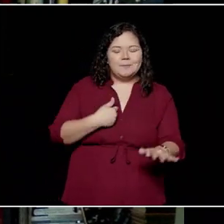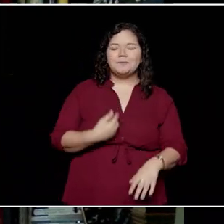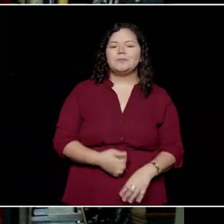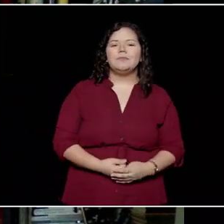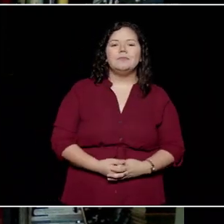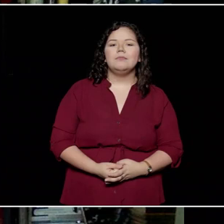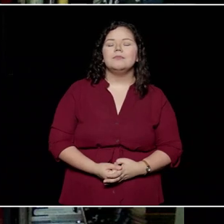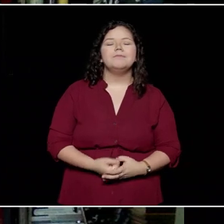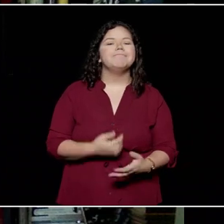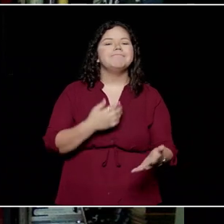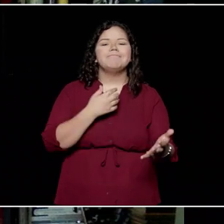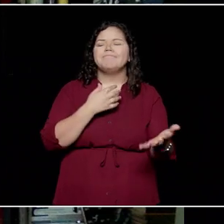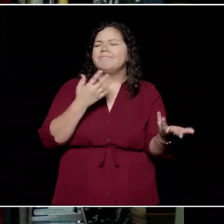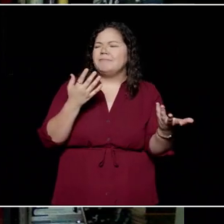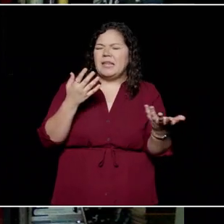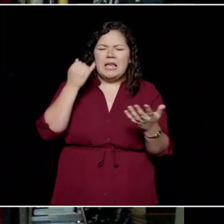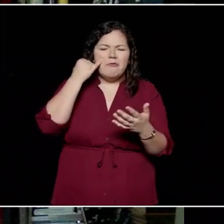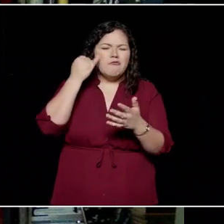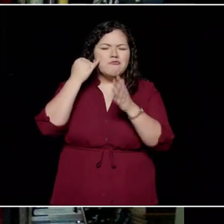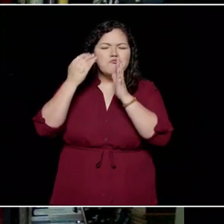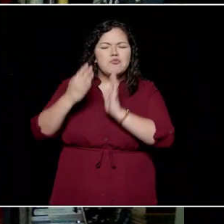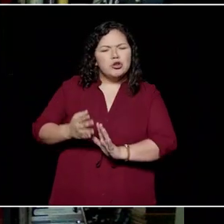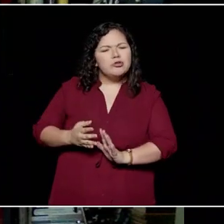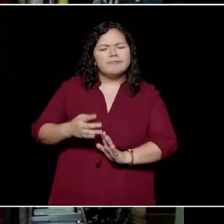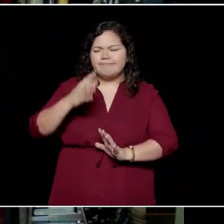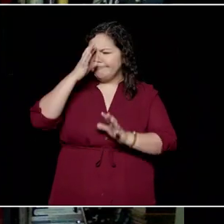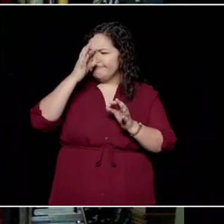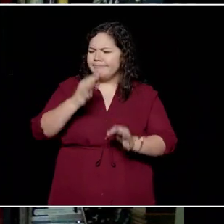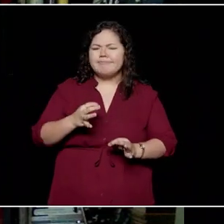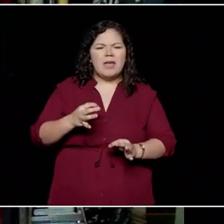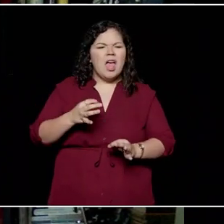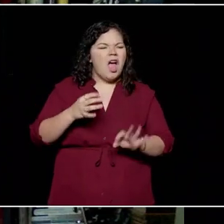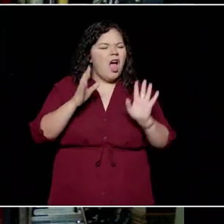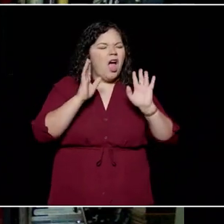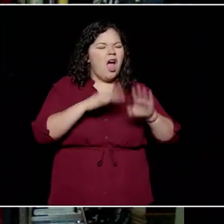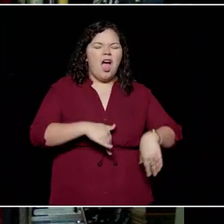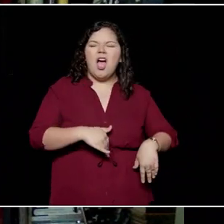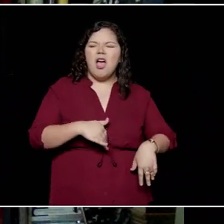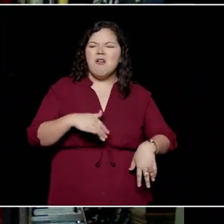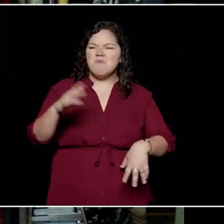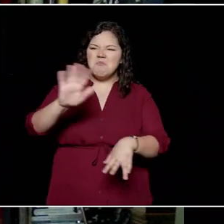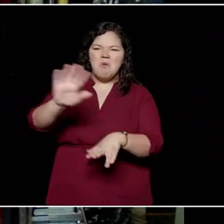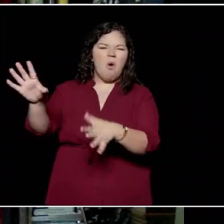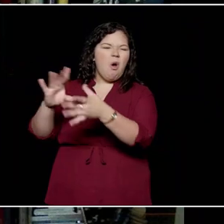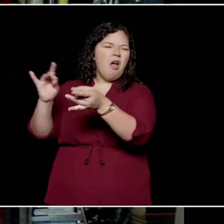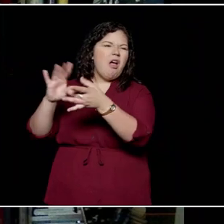what, I don't care what anyone says, I'm not going bungee jumping, I'm going fishing,